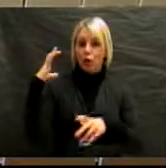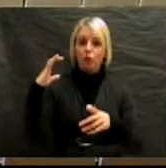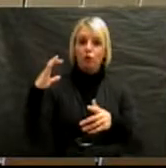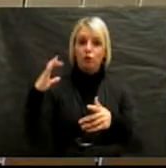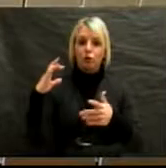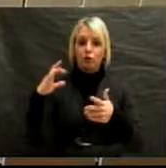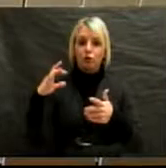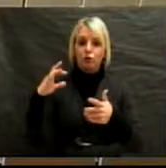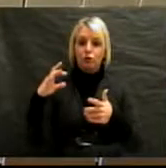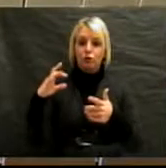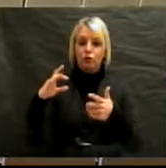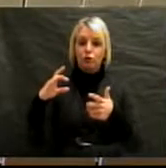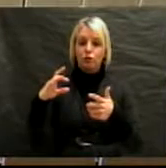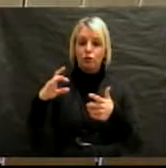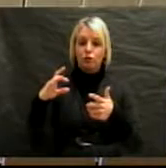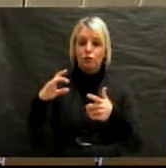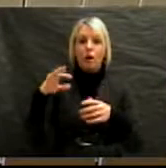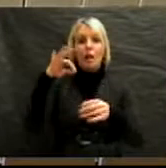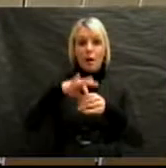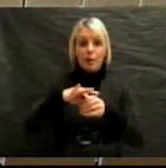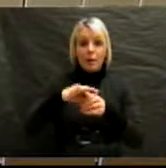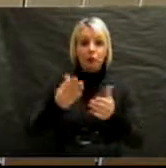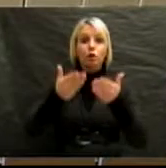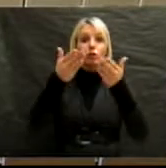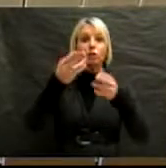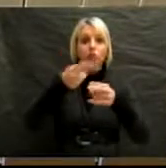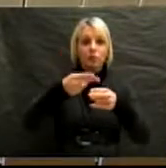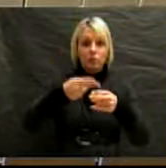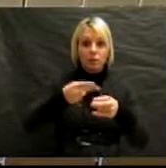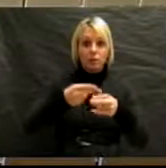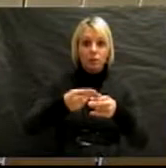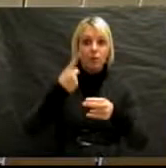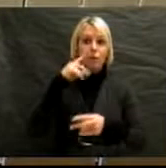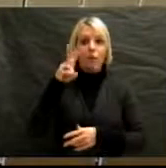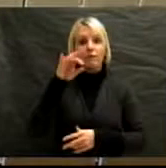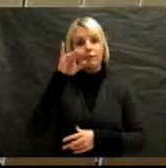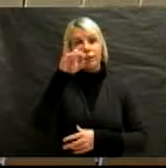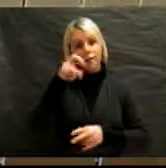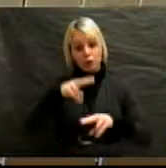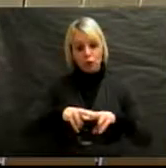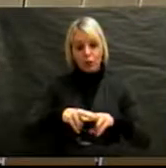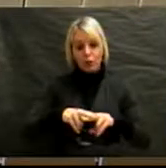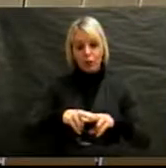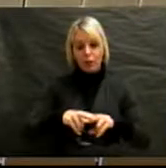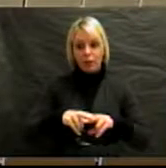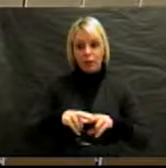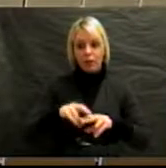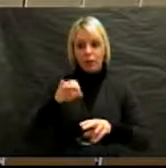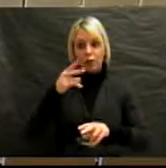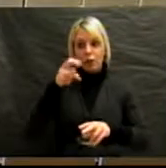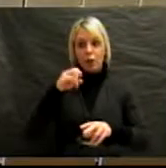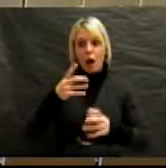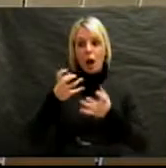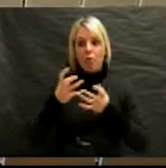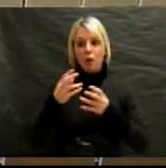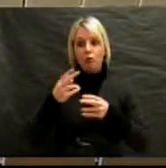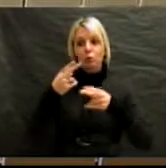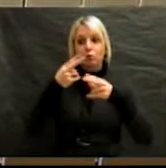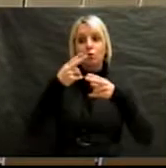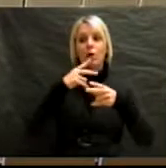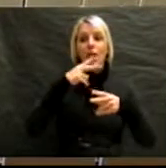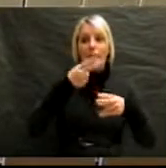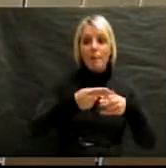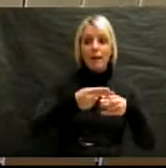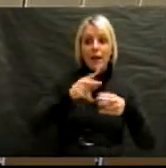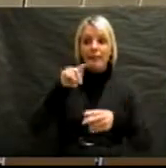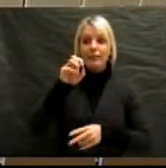nominations for vice chair of the Faribault School Board. Mr. Chair, I'd like to nominate Tom Casper. And